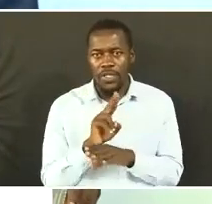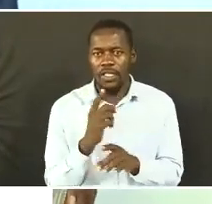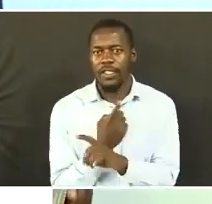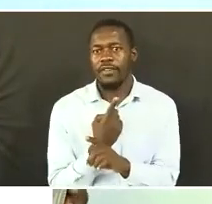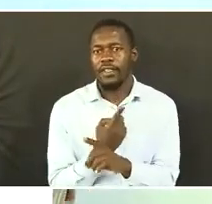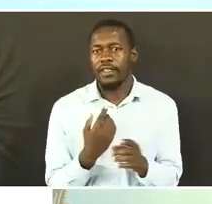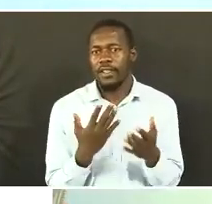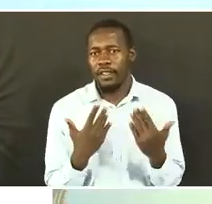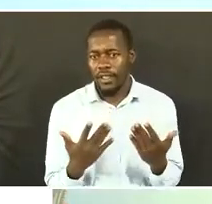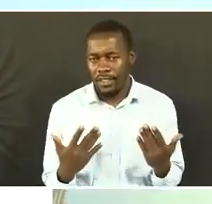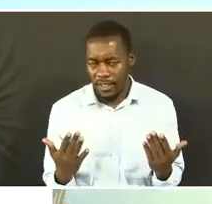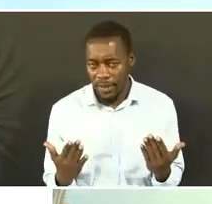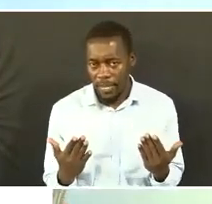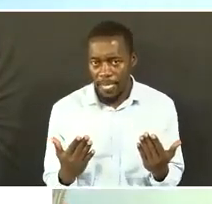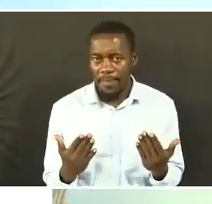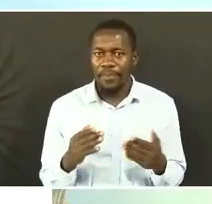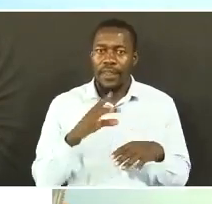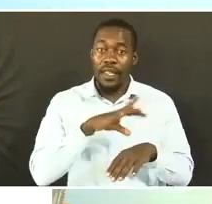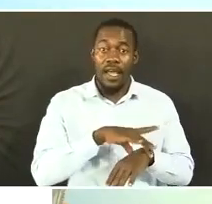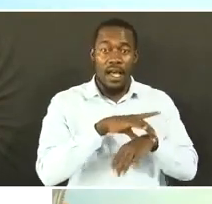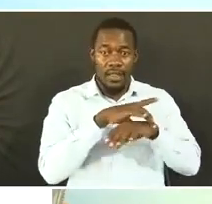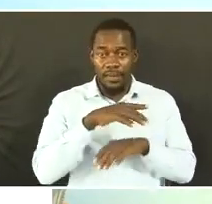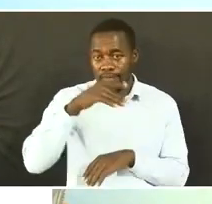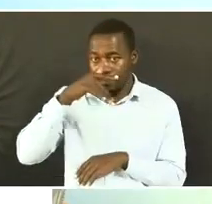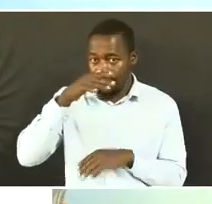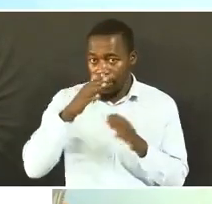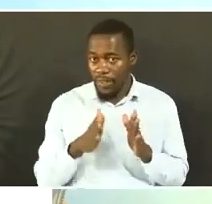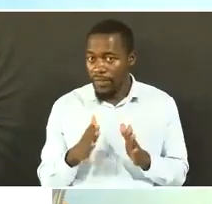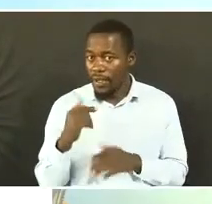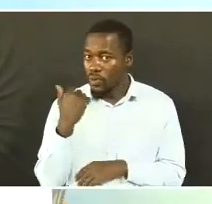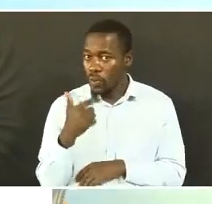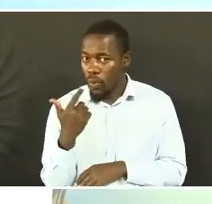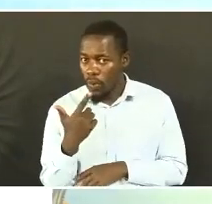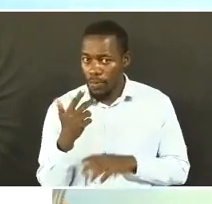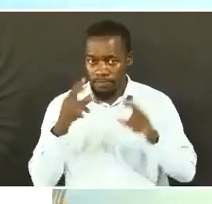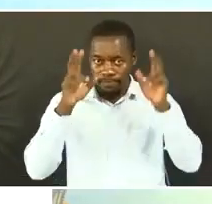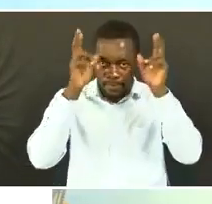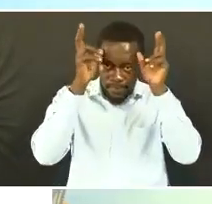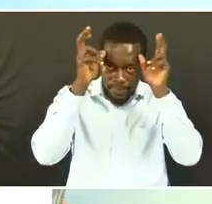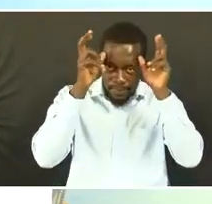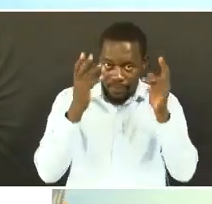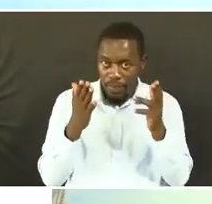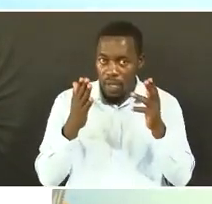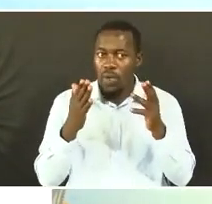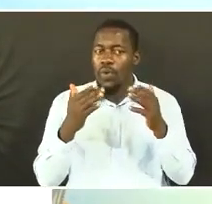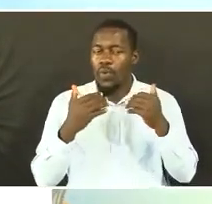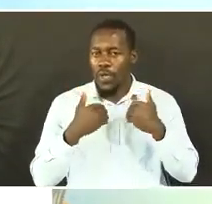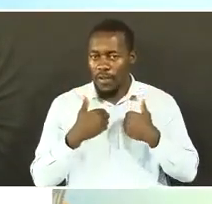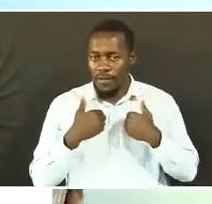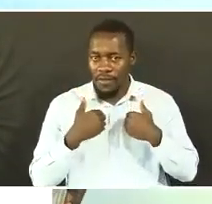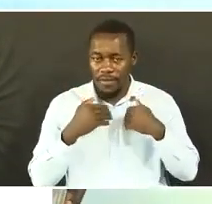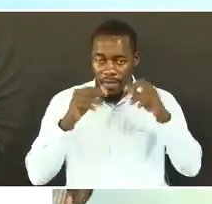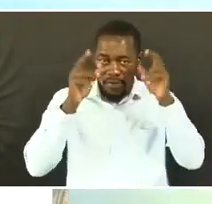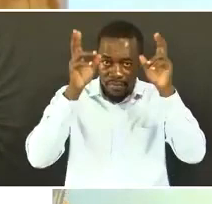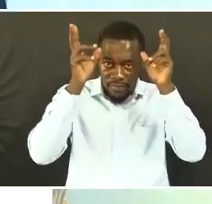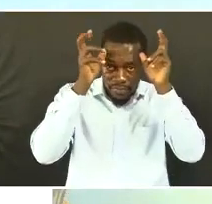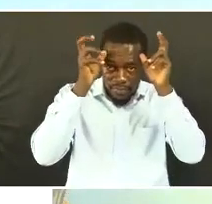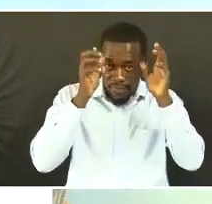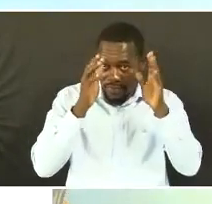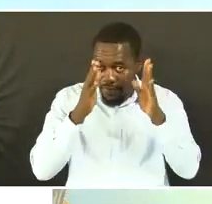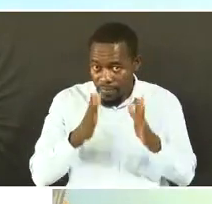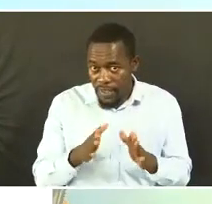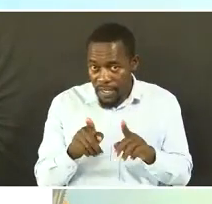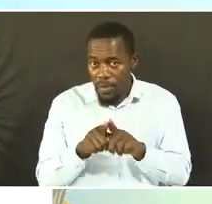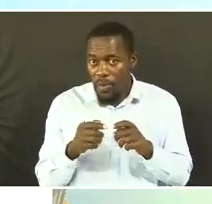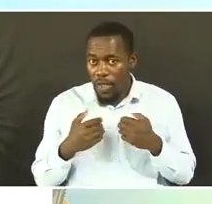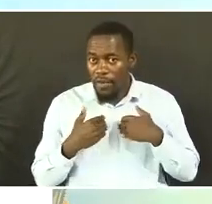with. The archdeceiver, the who? The archdeceiver. There is a bishop and there is an archbishop. The